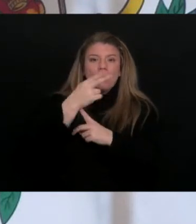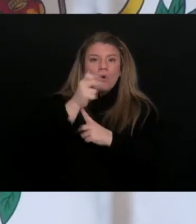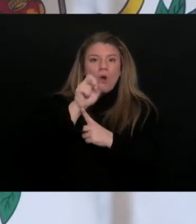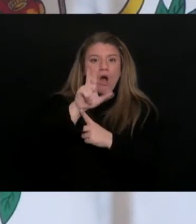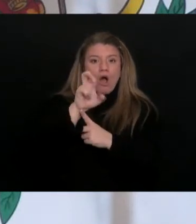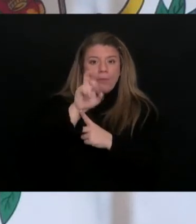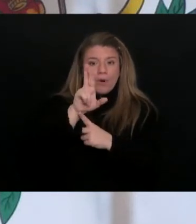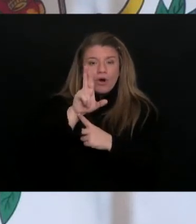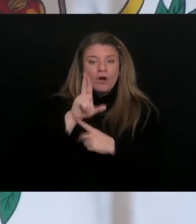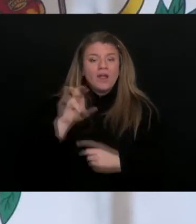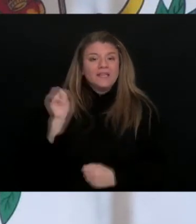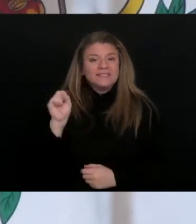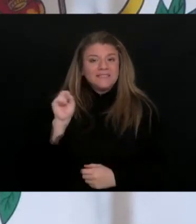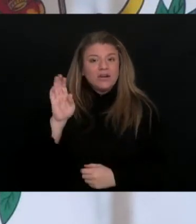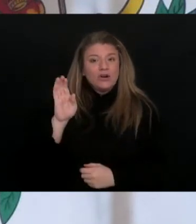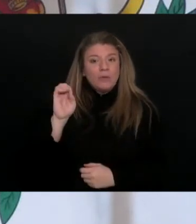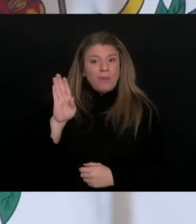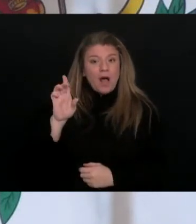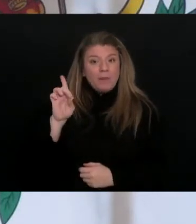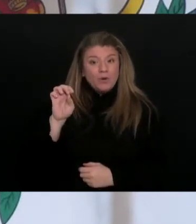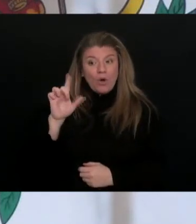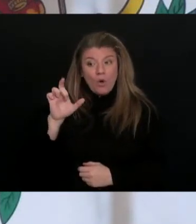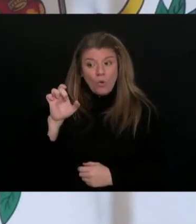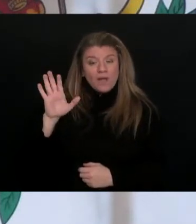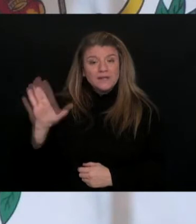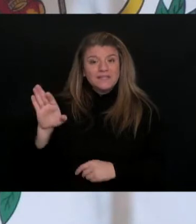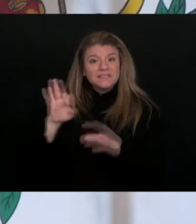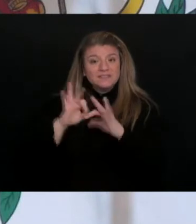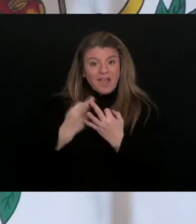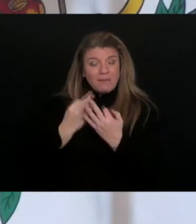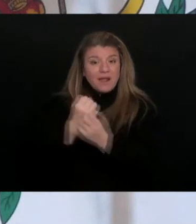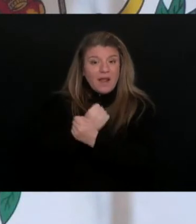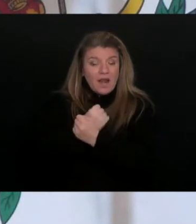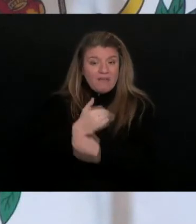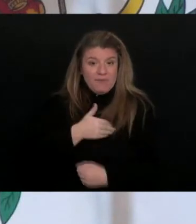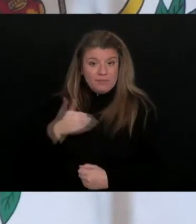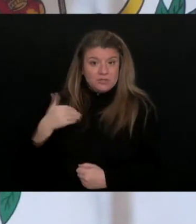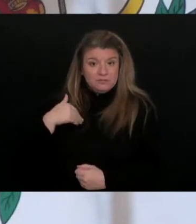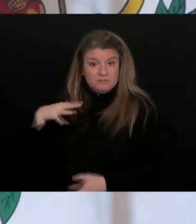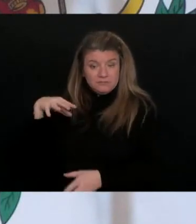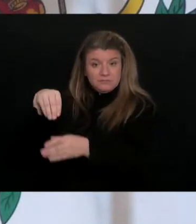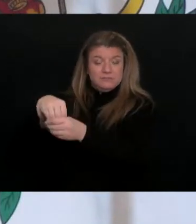remember Senator Bob Dole and all of his family and loved ones and everything. And